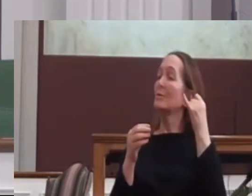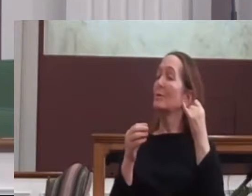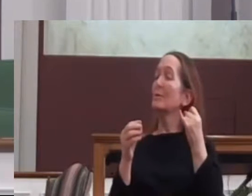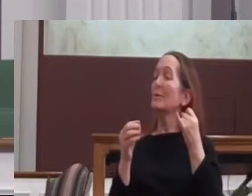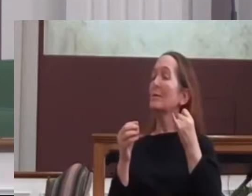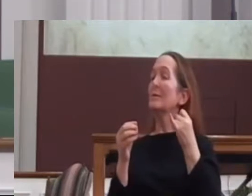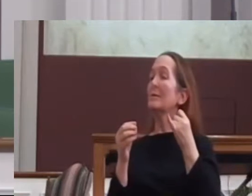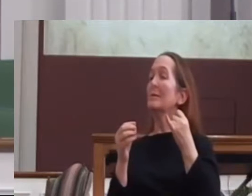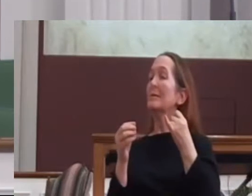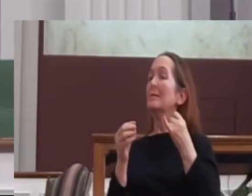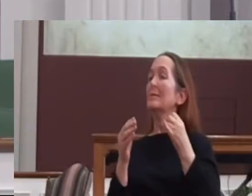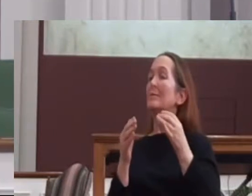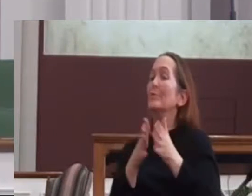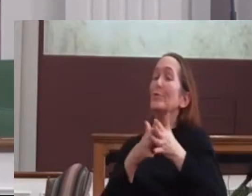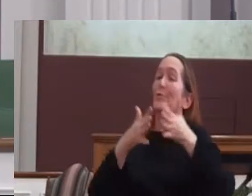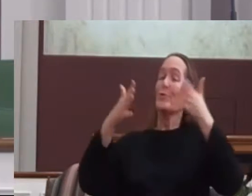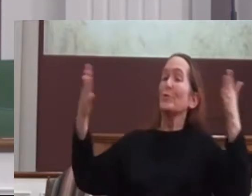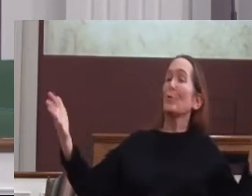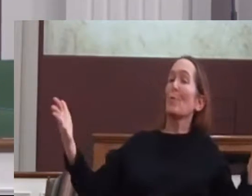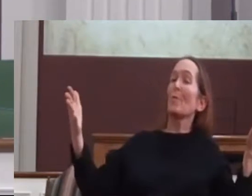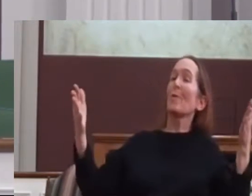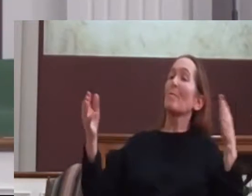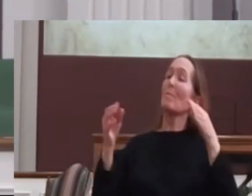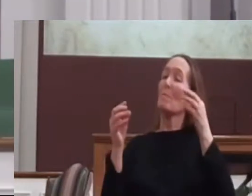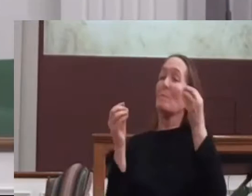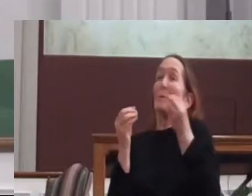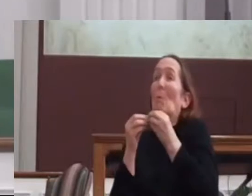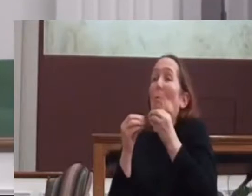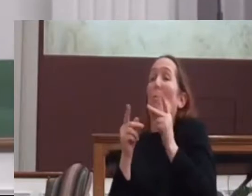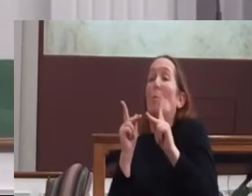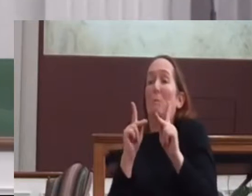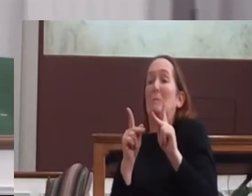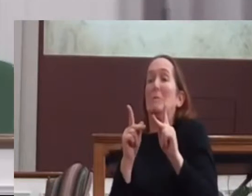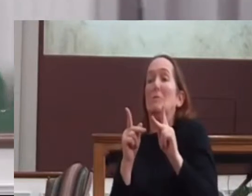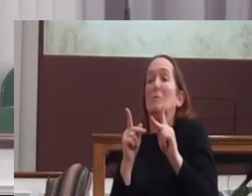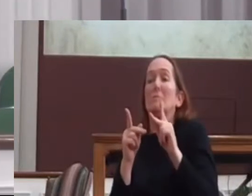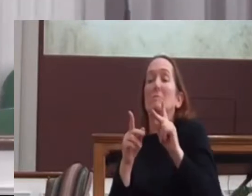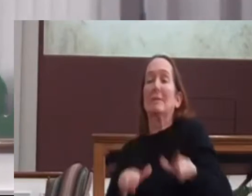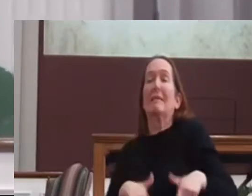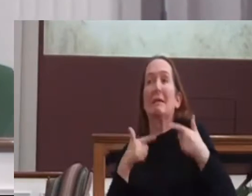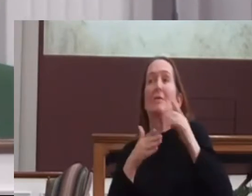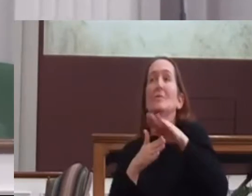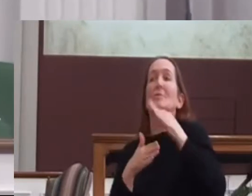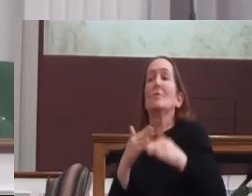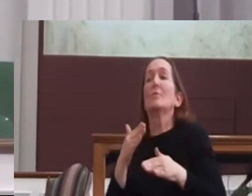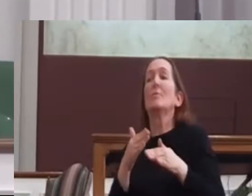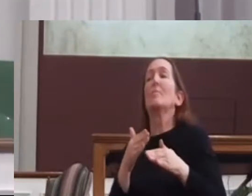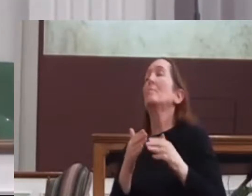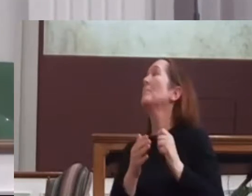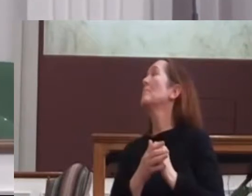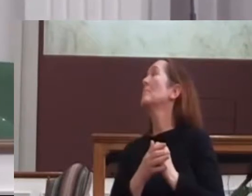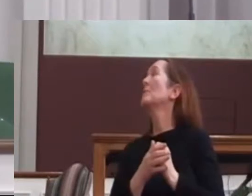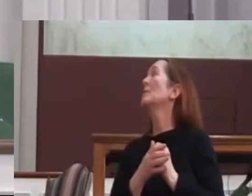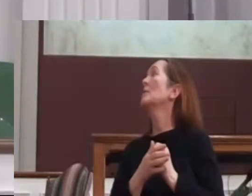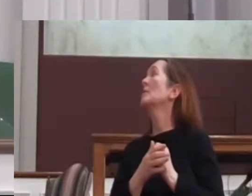You know, let me say it this way. When I played Little League Baseball,